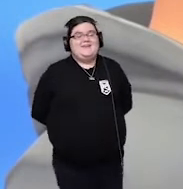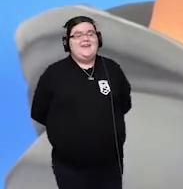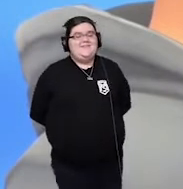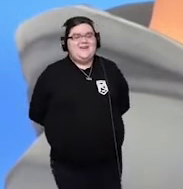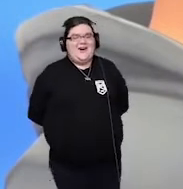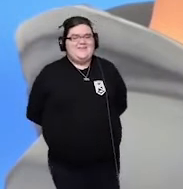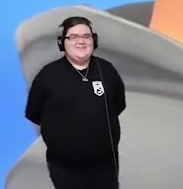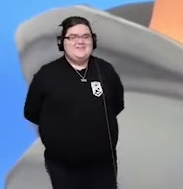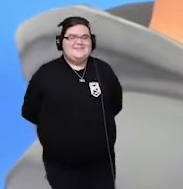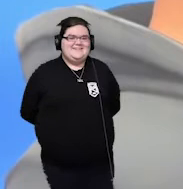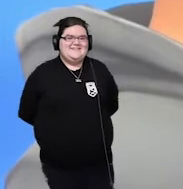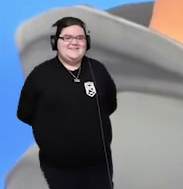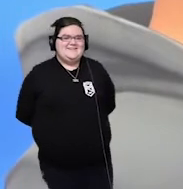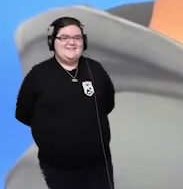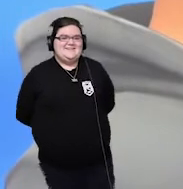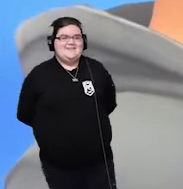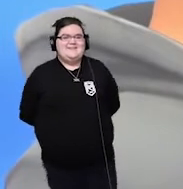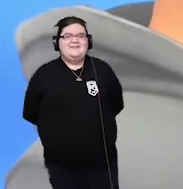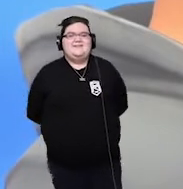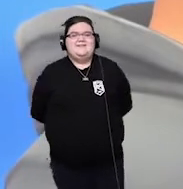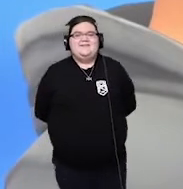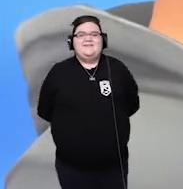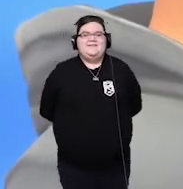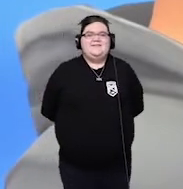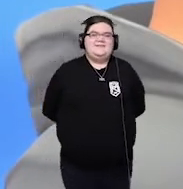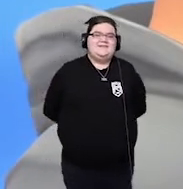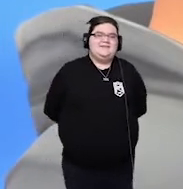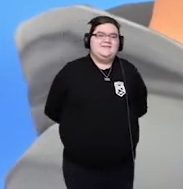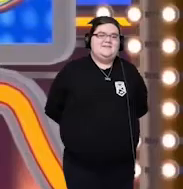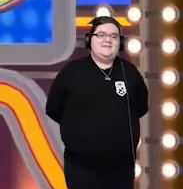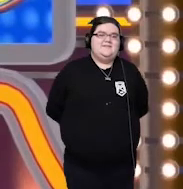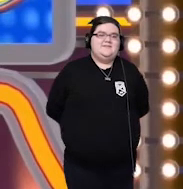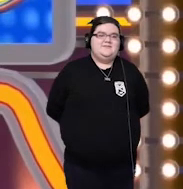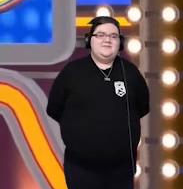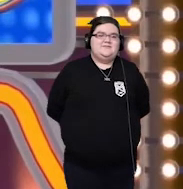Nice. Hey, you never know. Come on.